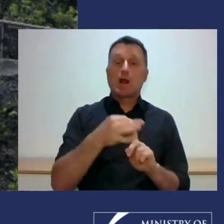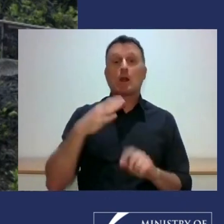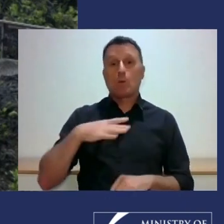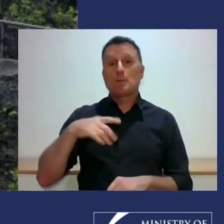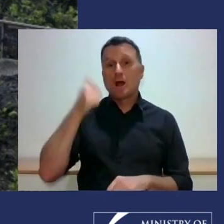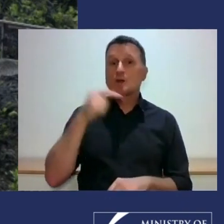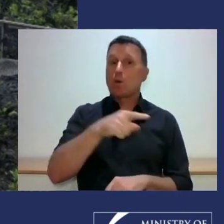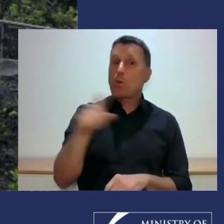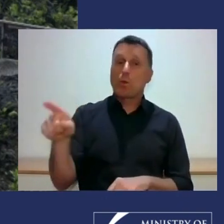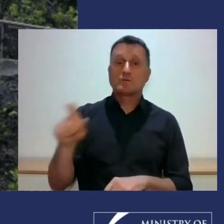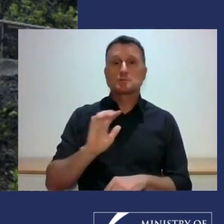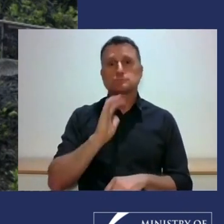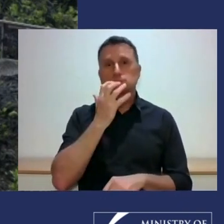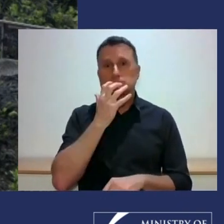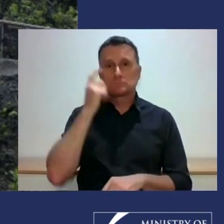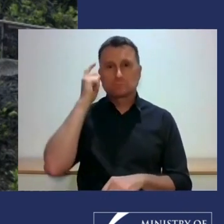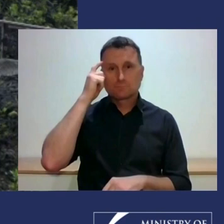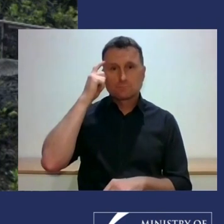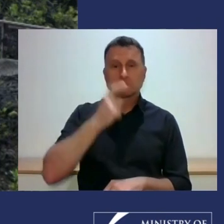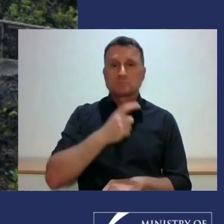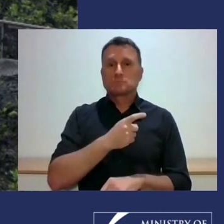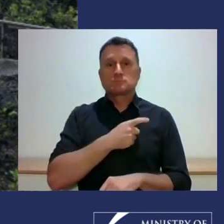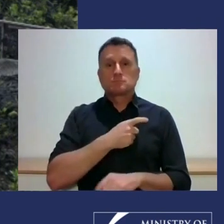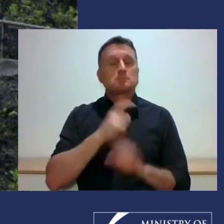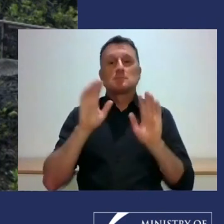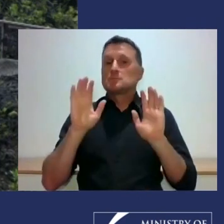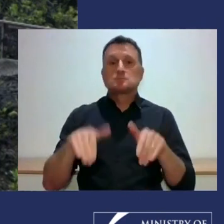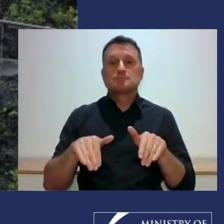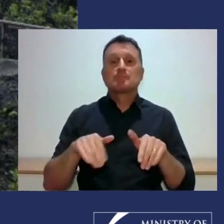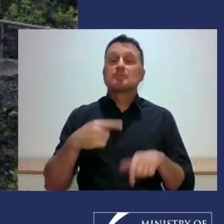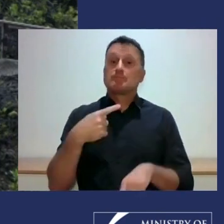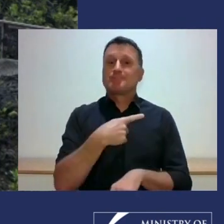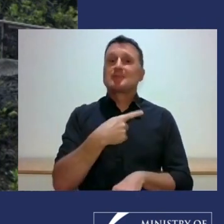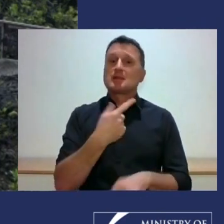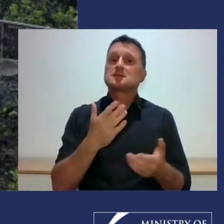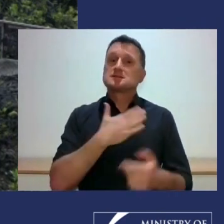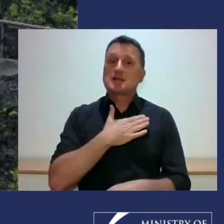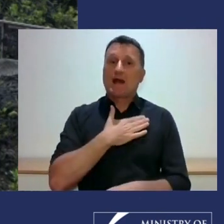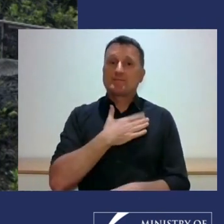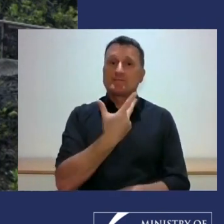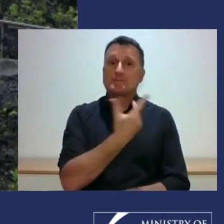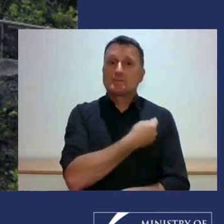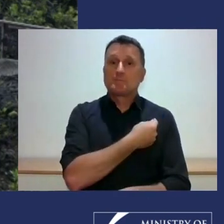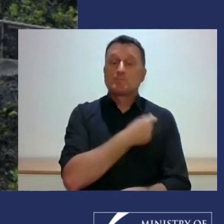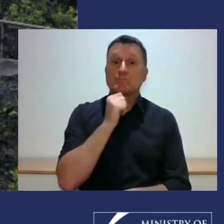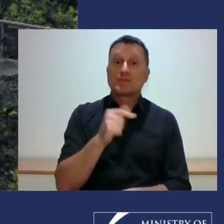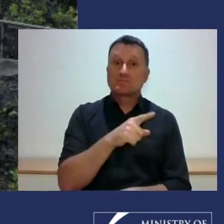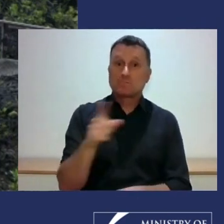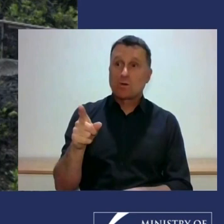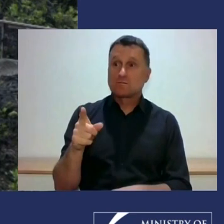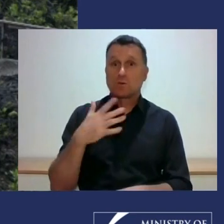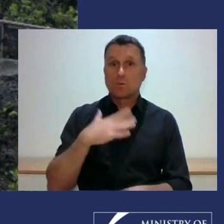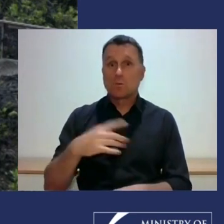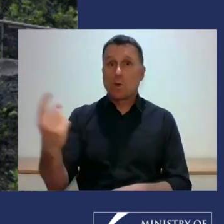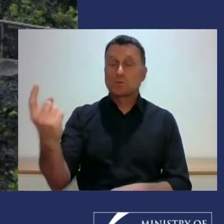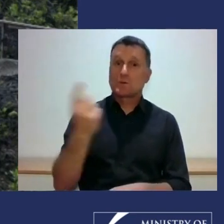don't be scared, you know, it's safe. But even if you get vaccinated, you come in, you know, yay, that's